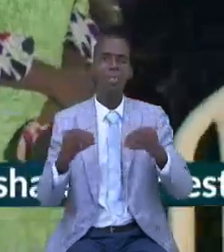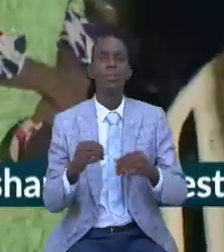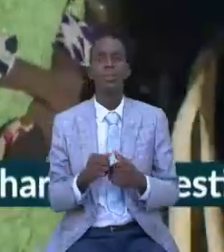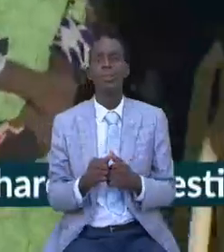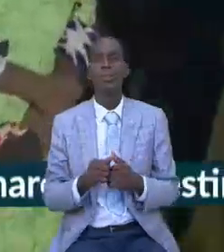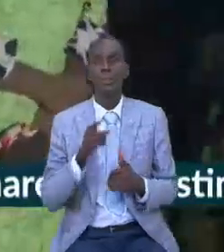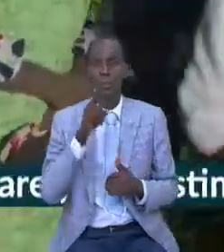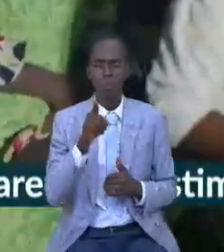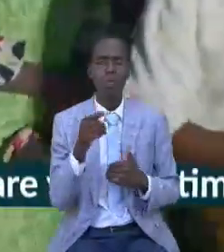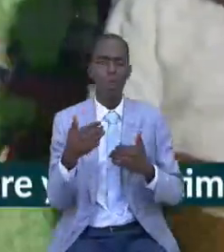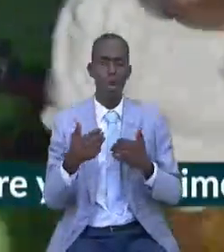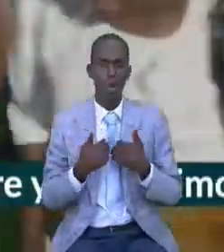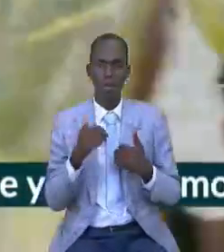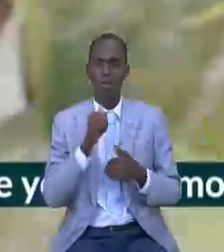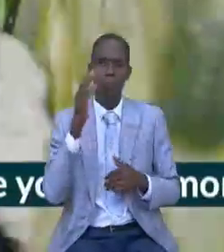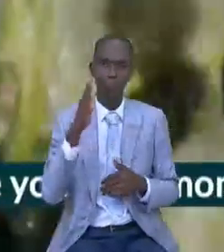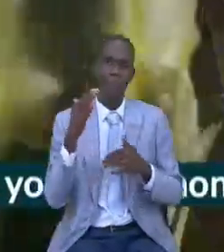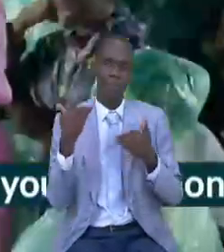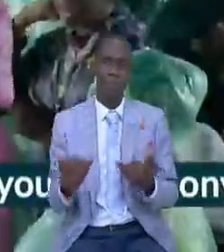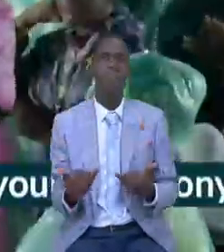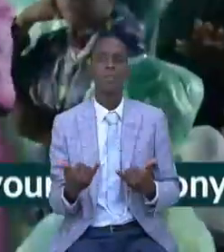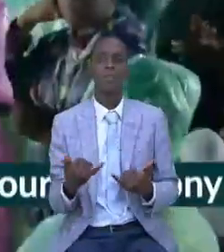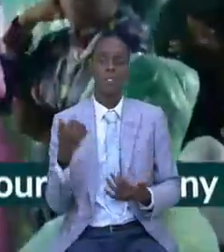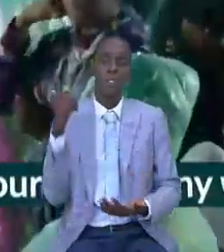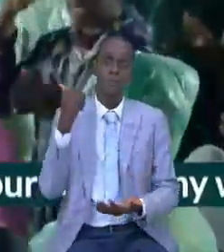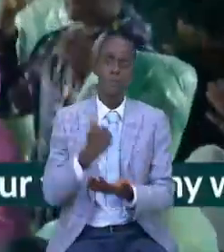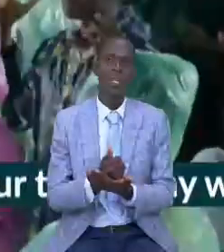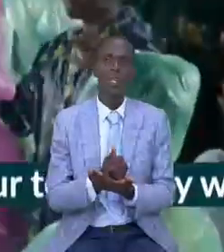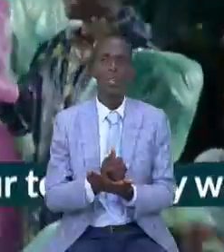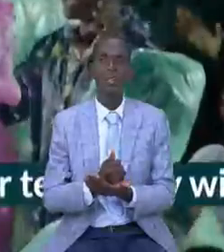You have a testimony. Amen. Amen.